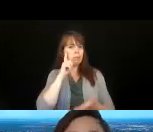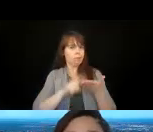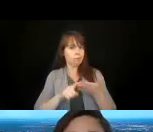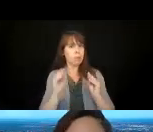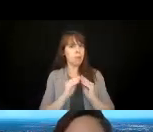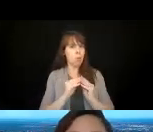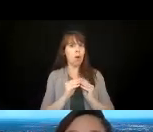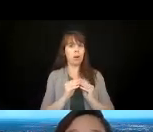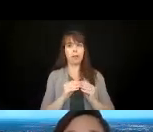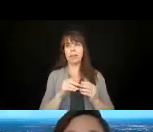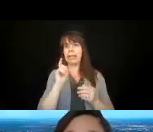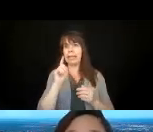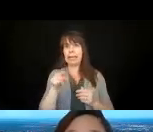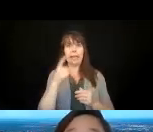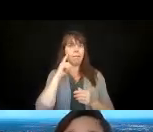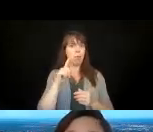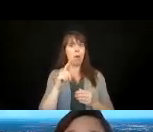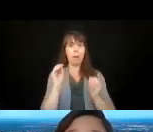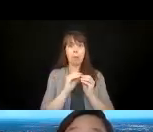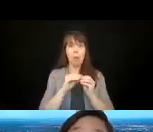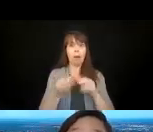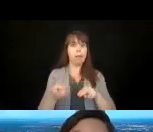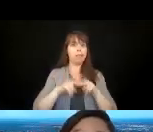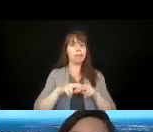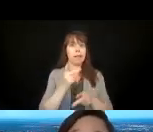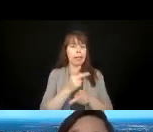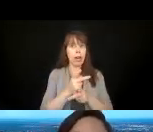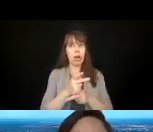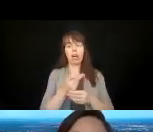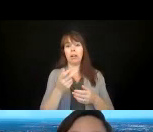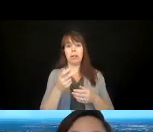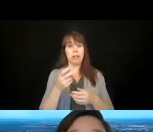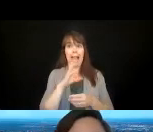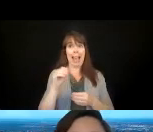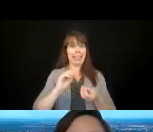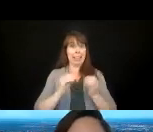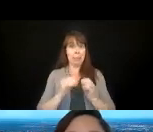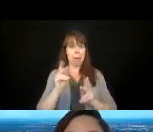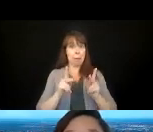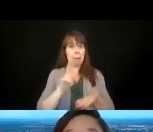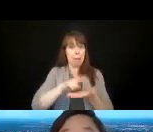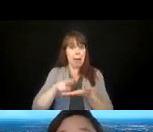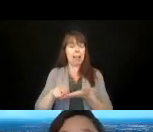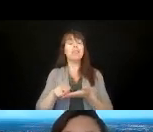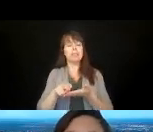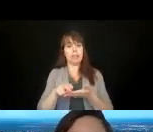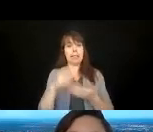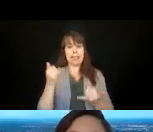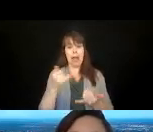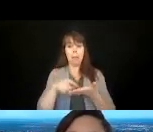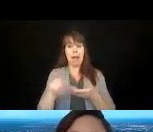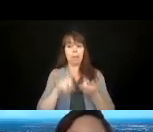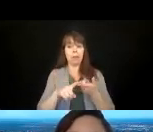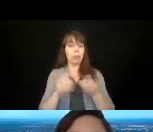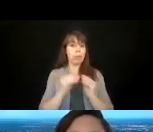as the need for tertiary and quaternary care grows, beds grow on the Hill, and payment shifts more towards value-based models